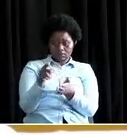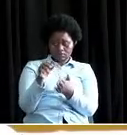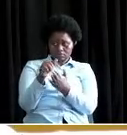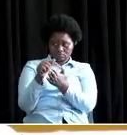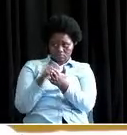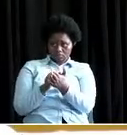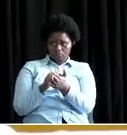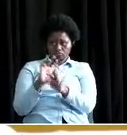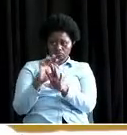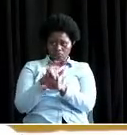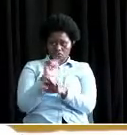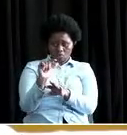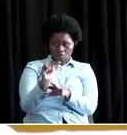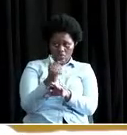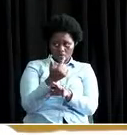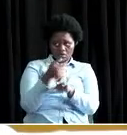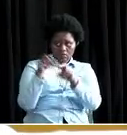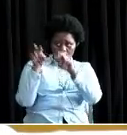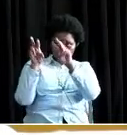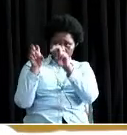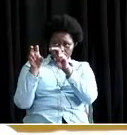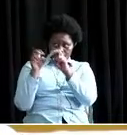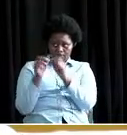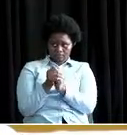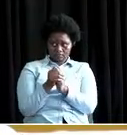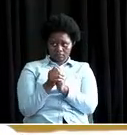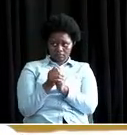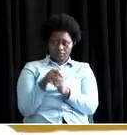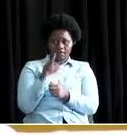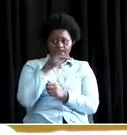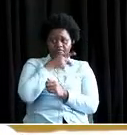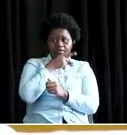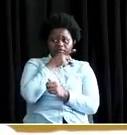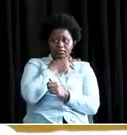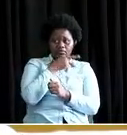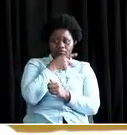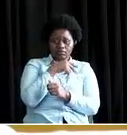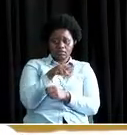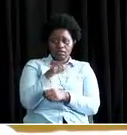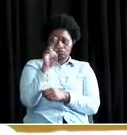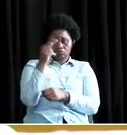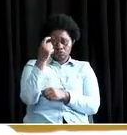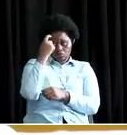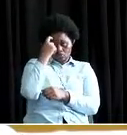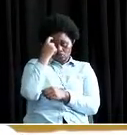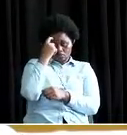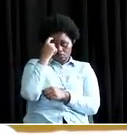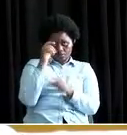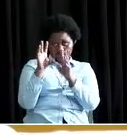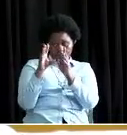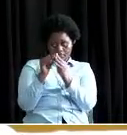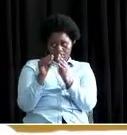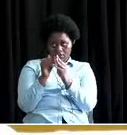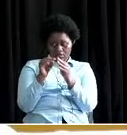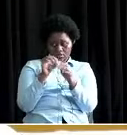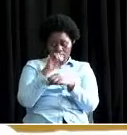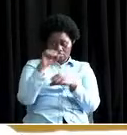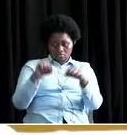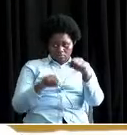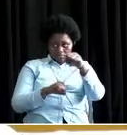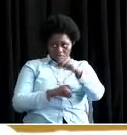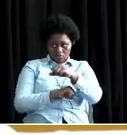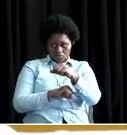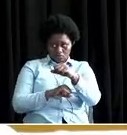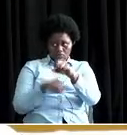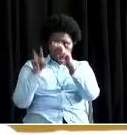other items, we'll deal with those items on Friday at our 2 o'clock meeting. Then we'll conclude